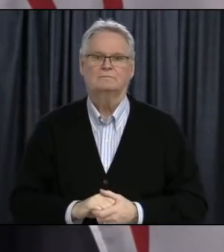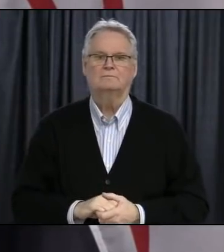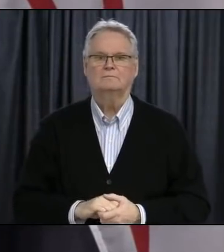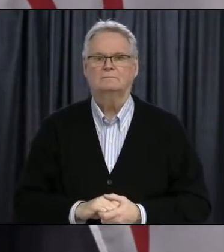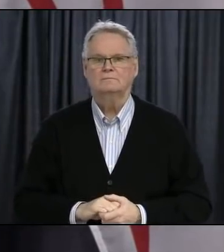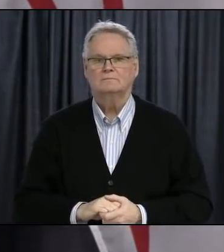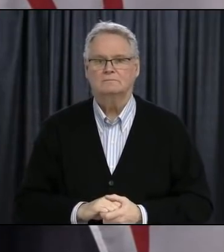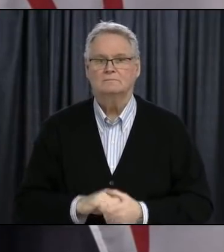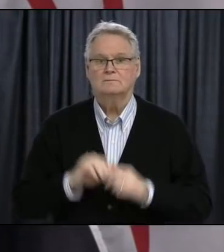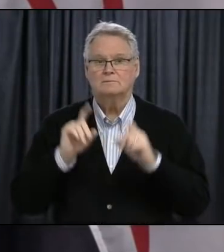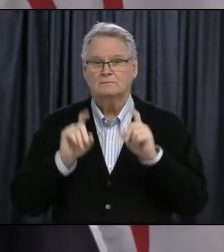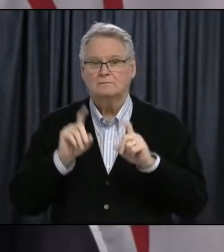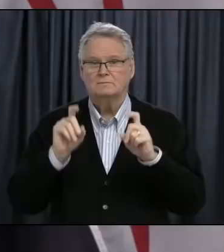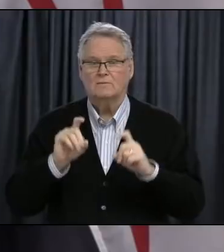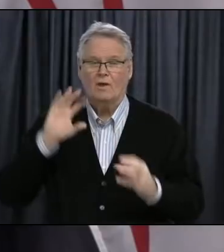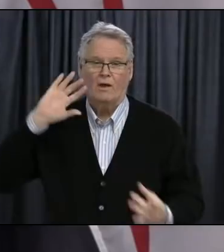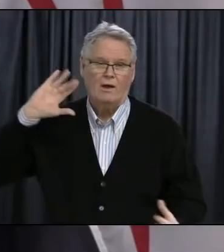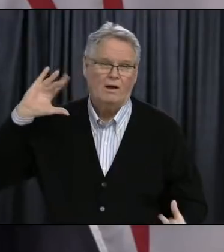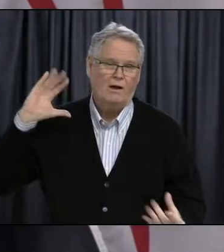111,049 tested to date.